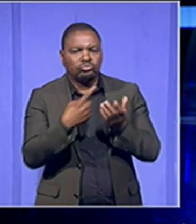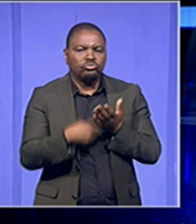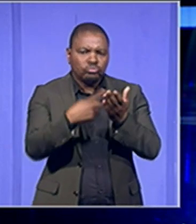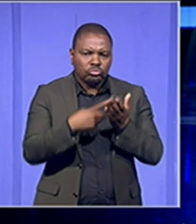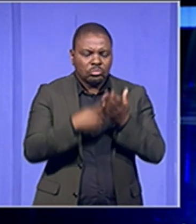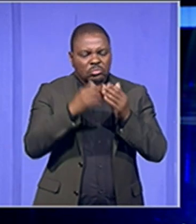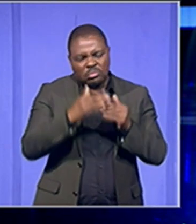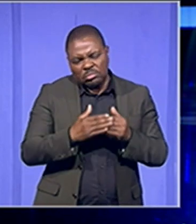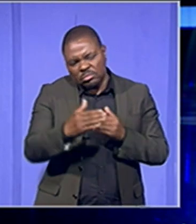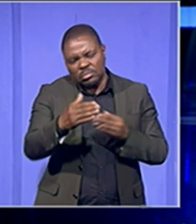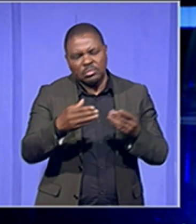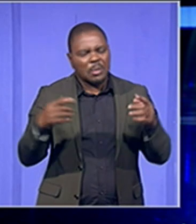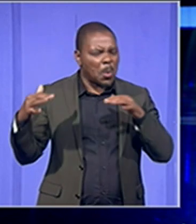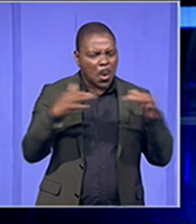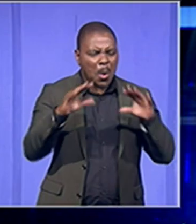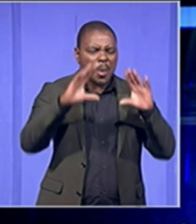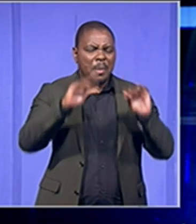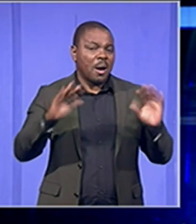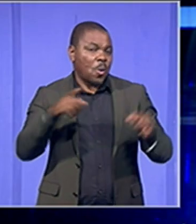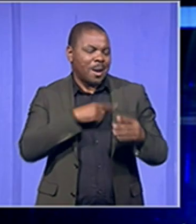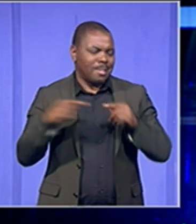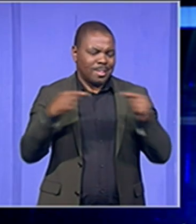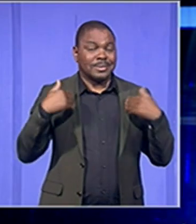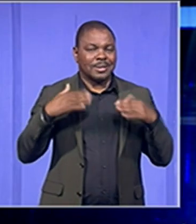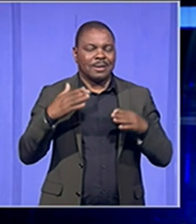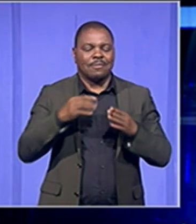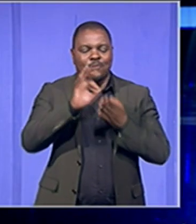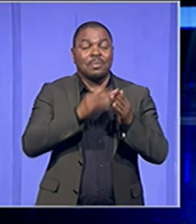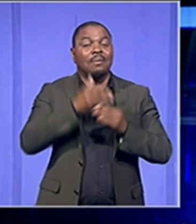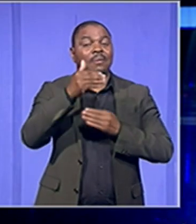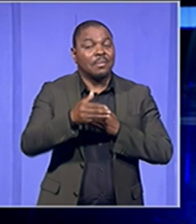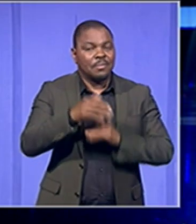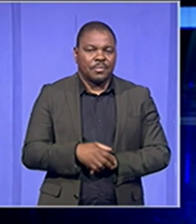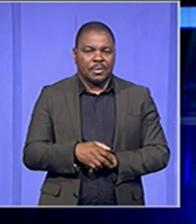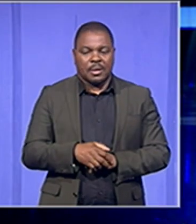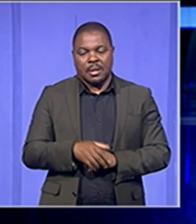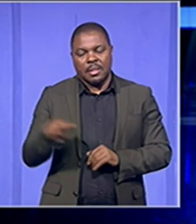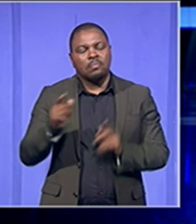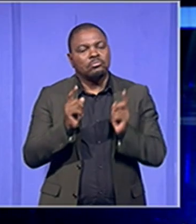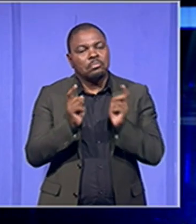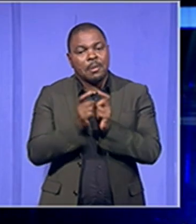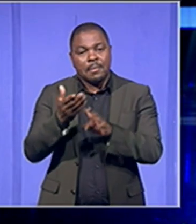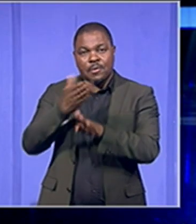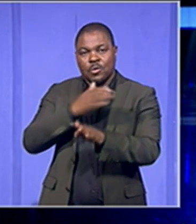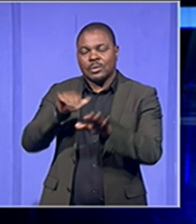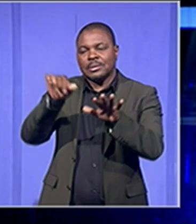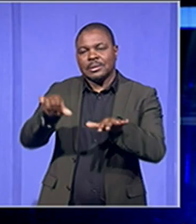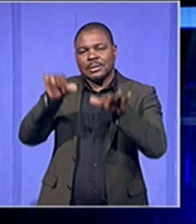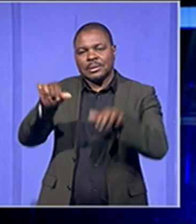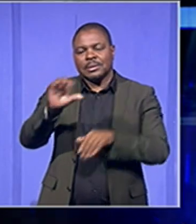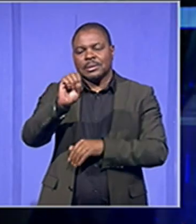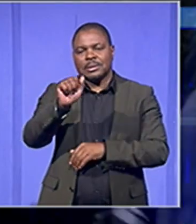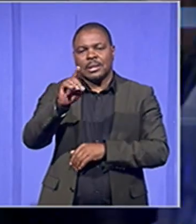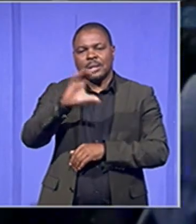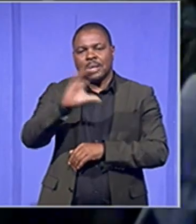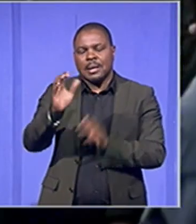ho fedisa merusu ka mora dikgetho. Kopano ena e latela kopano ya ditherisano le ditho tse 16 tsa SADC.